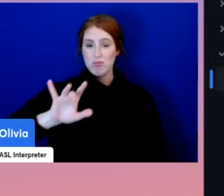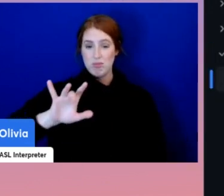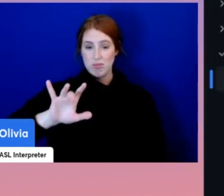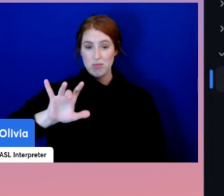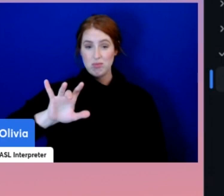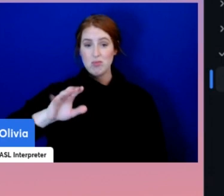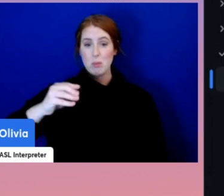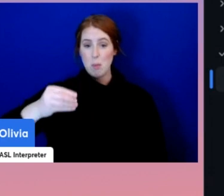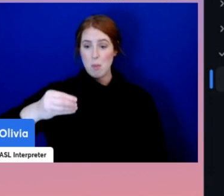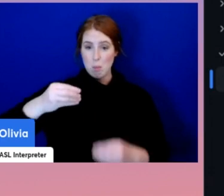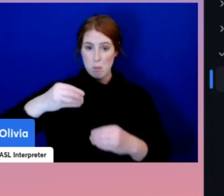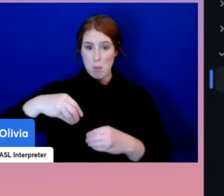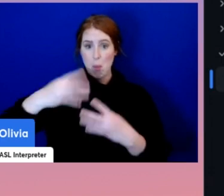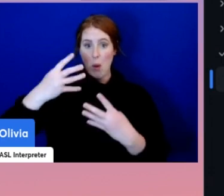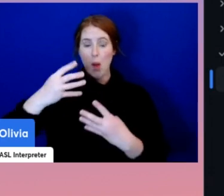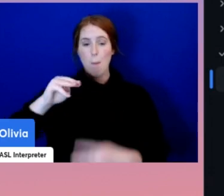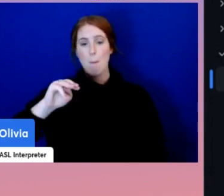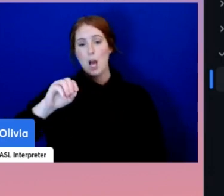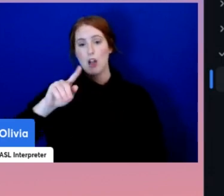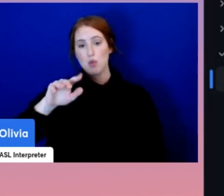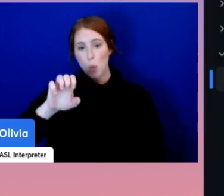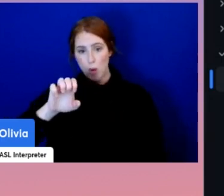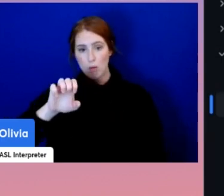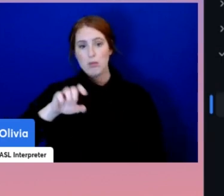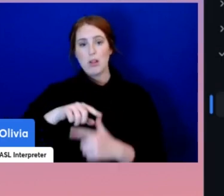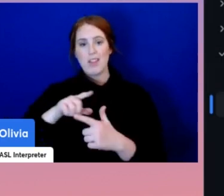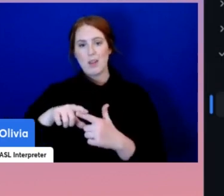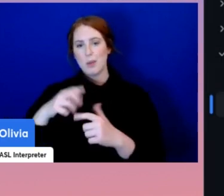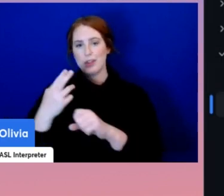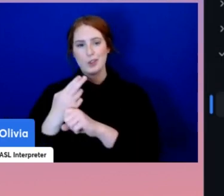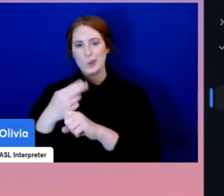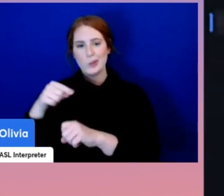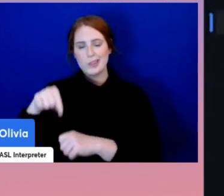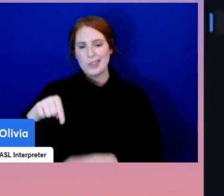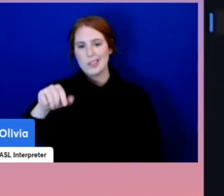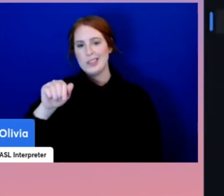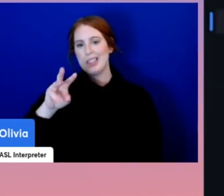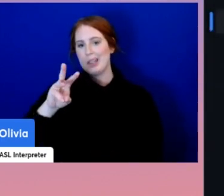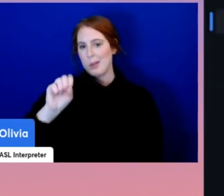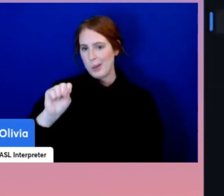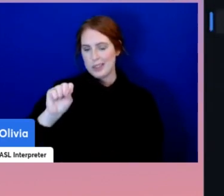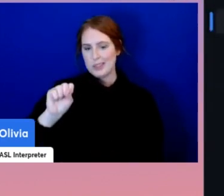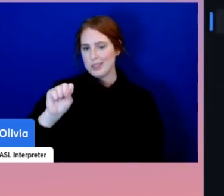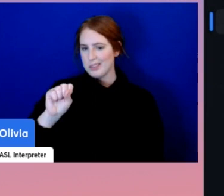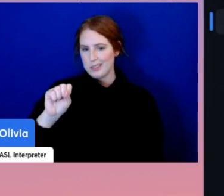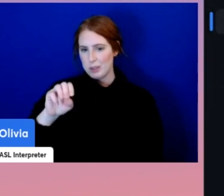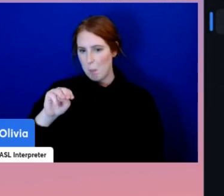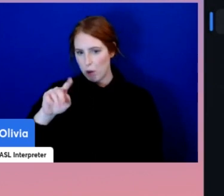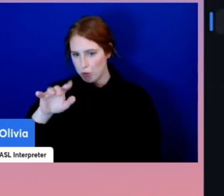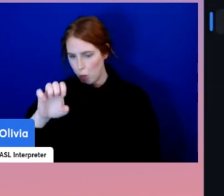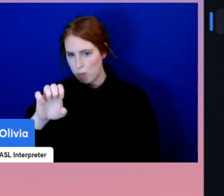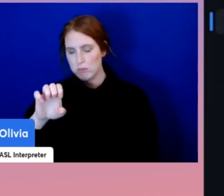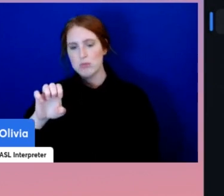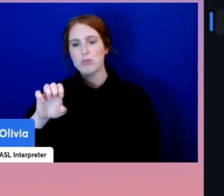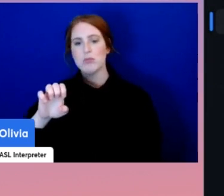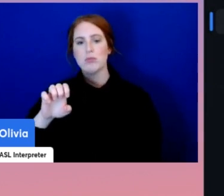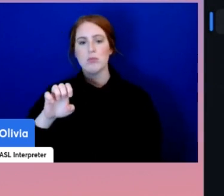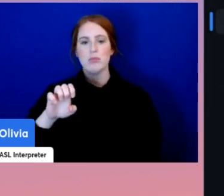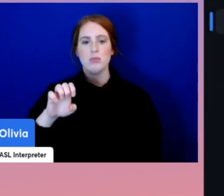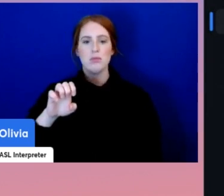look at a module, and we just going to use this AWS debug module. Then you can add some of your